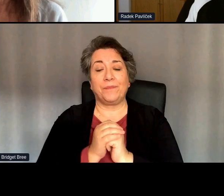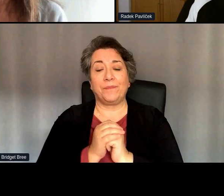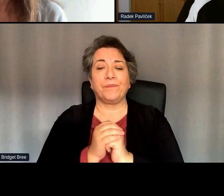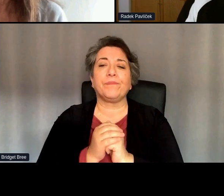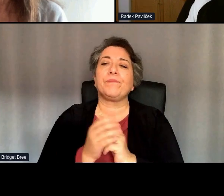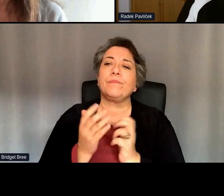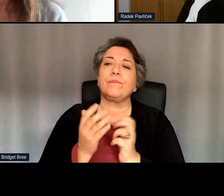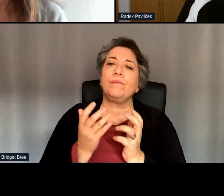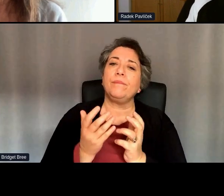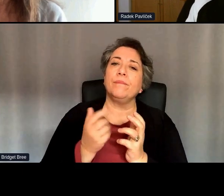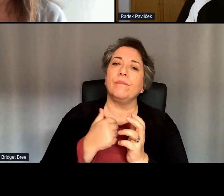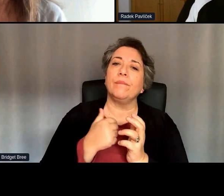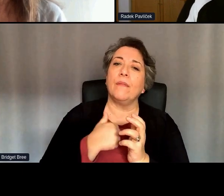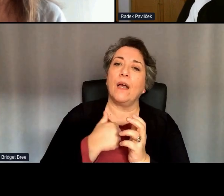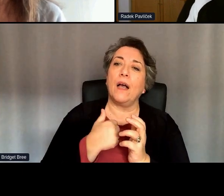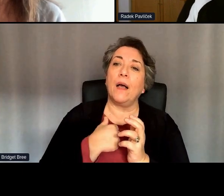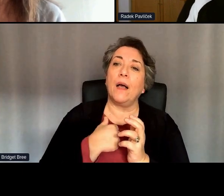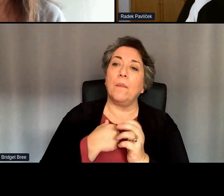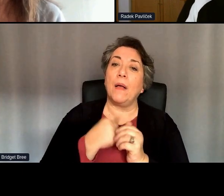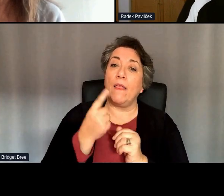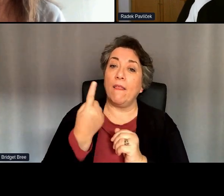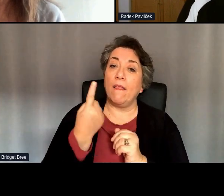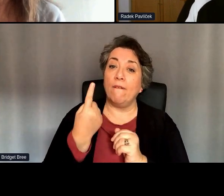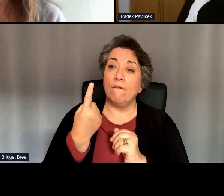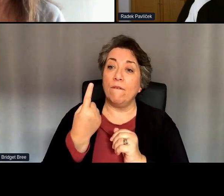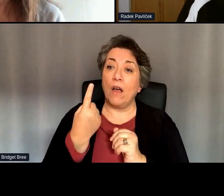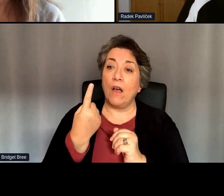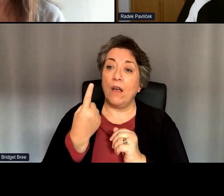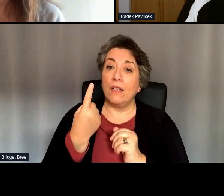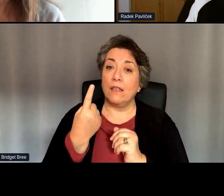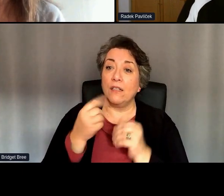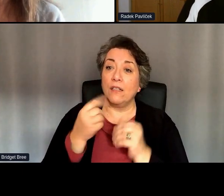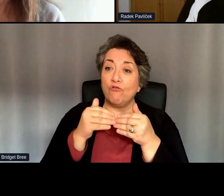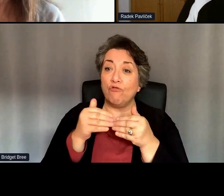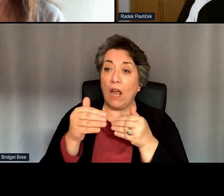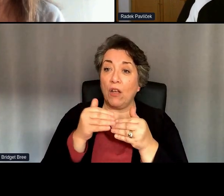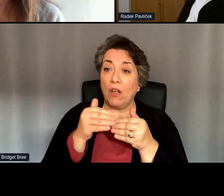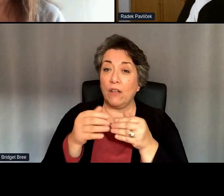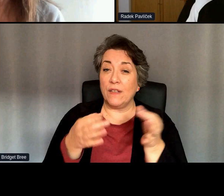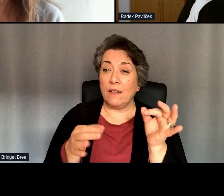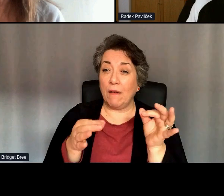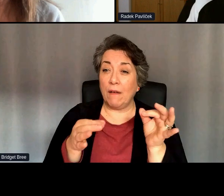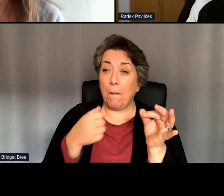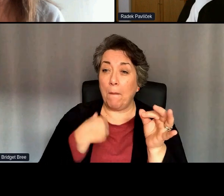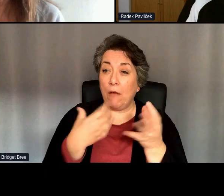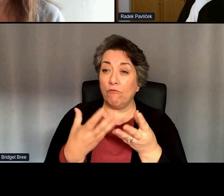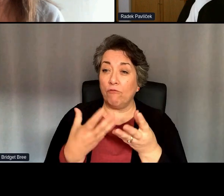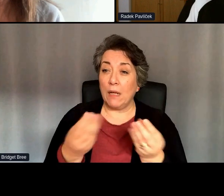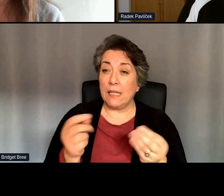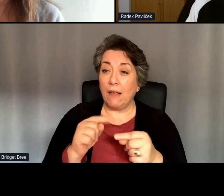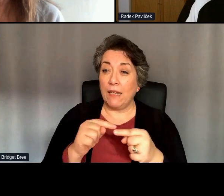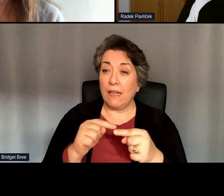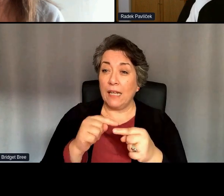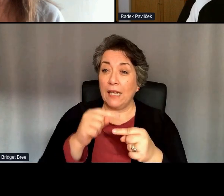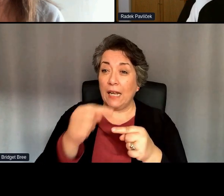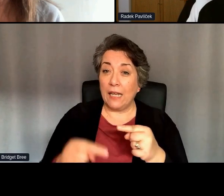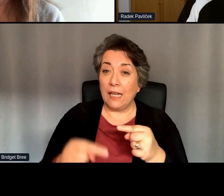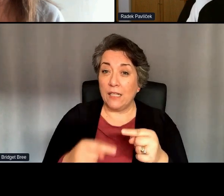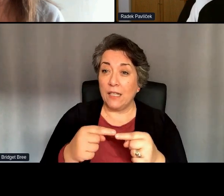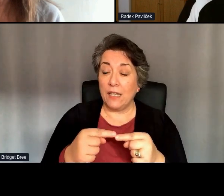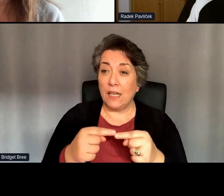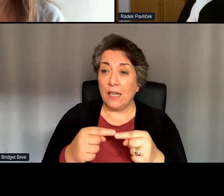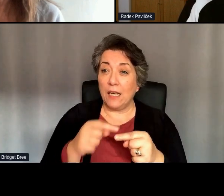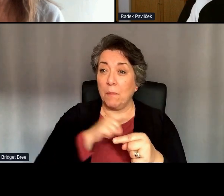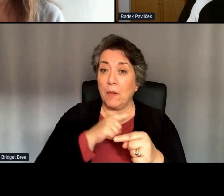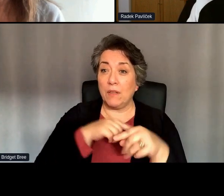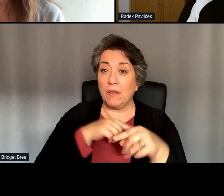So I am still in the first round of certification. I think mine expire next year because I took them in 2020 during